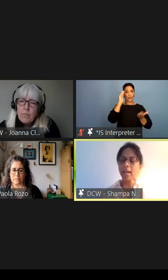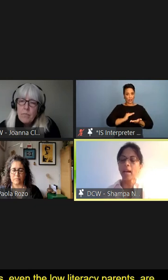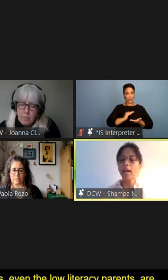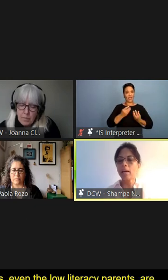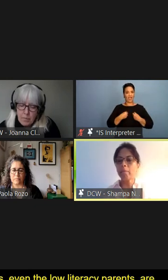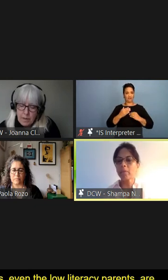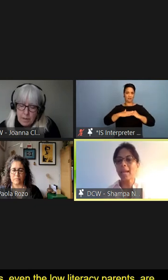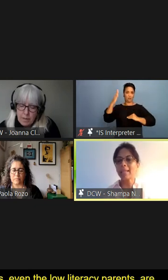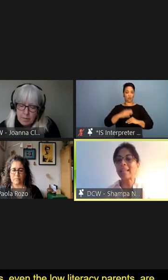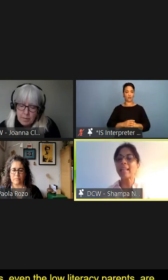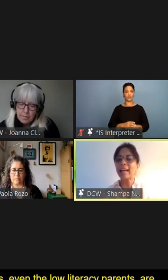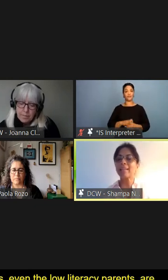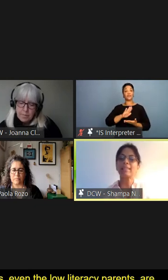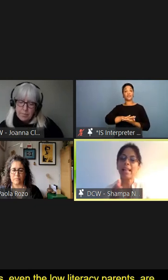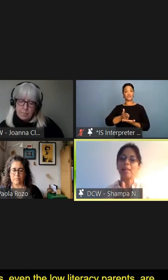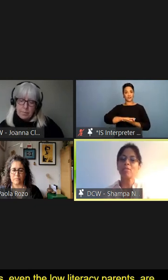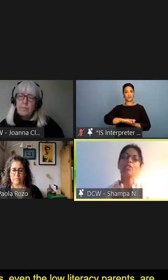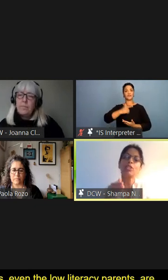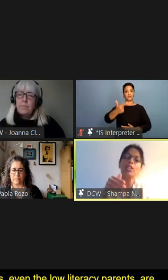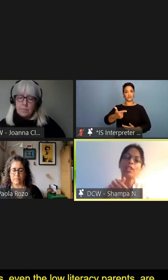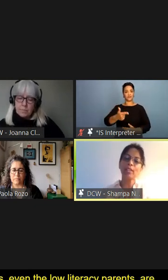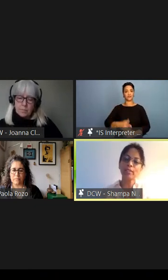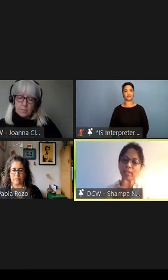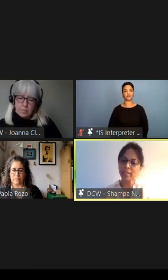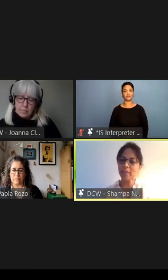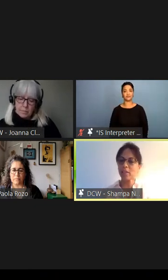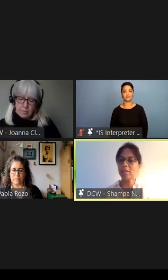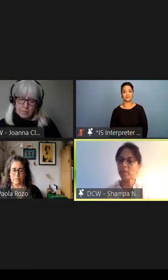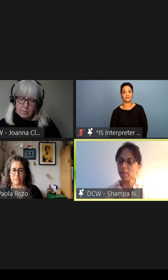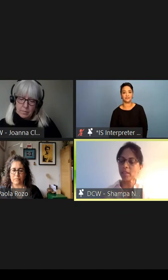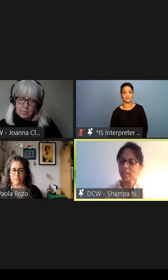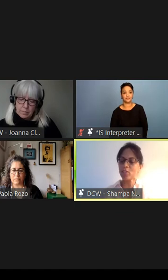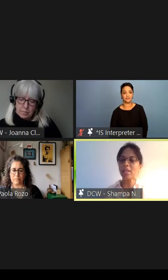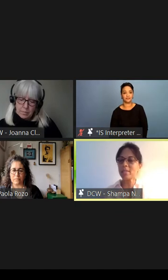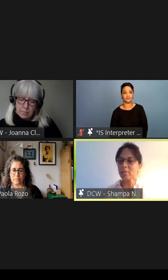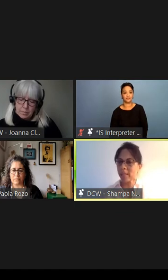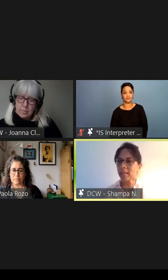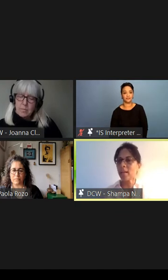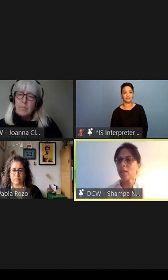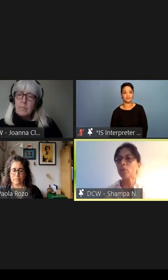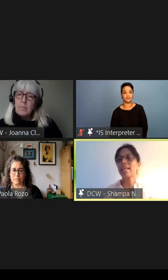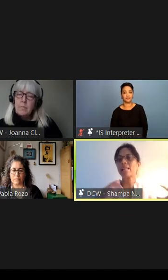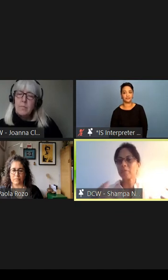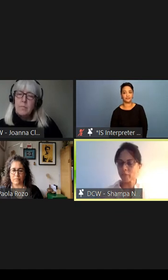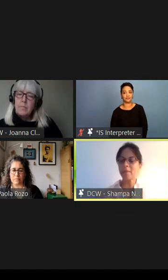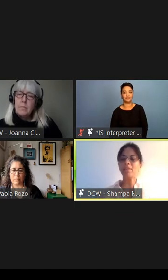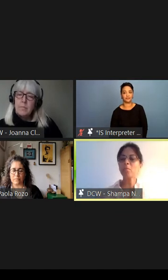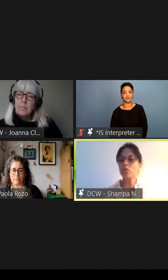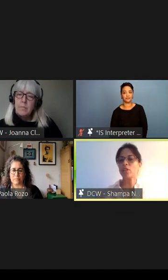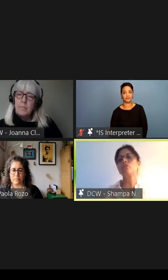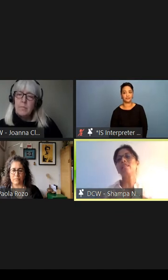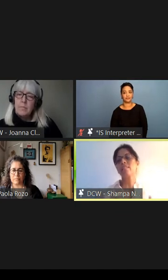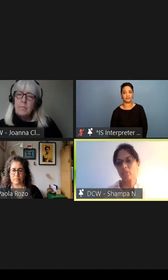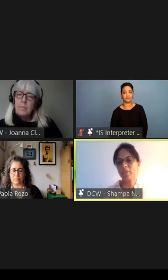extent. And that helps not just the deaf child, but the hearing child as well. So it helps the family